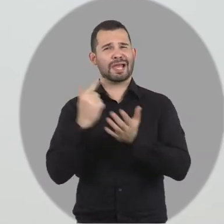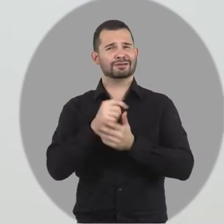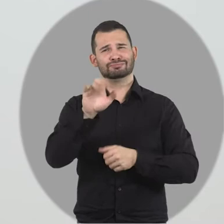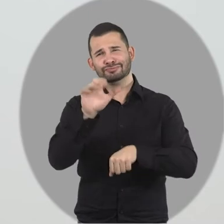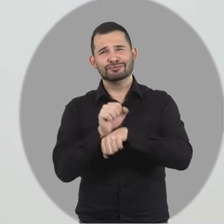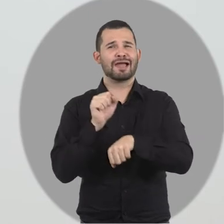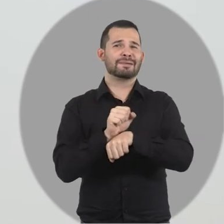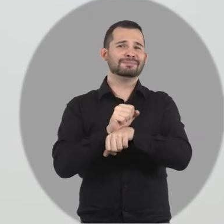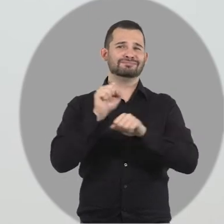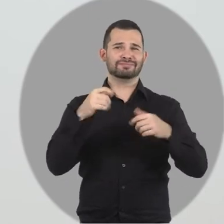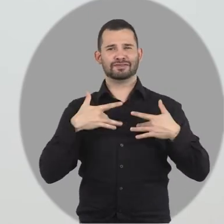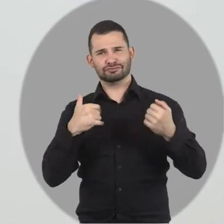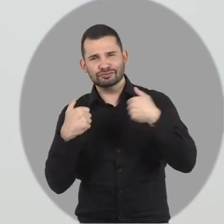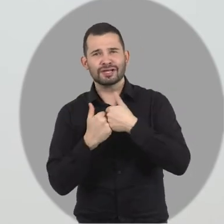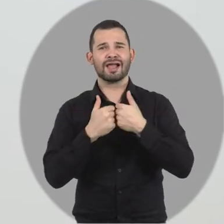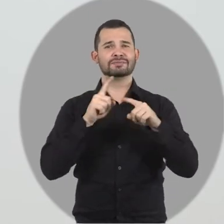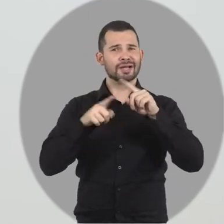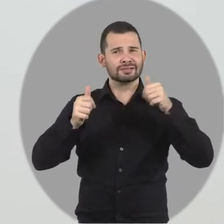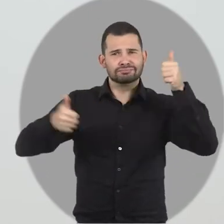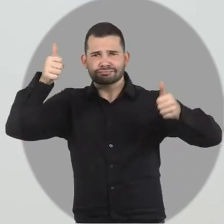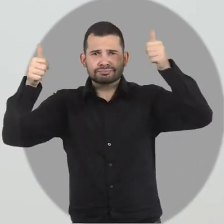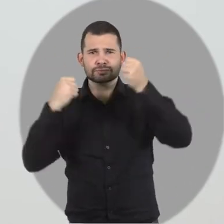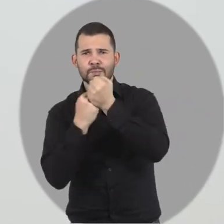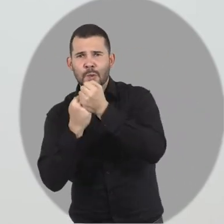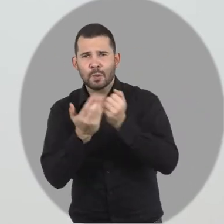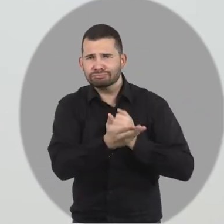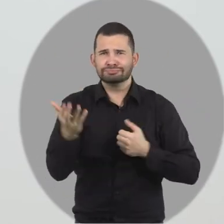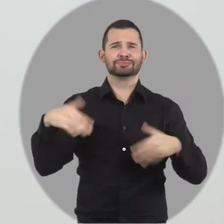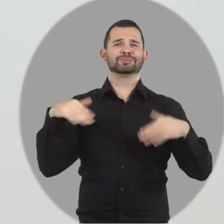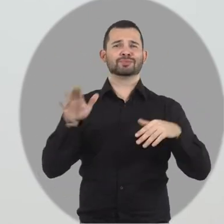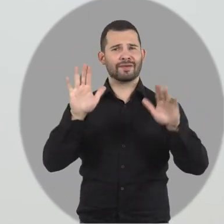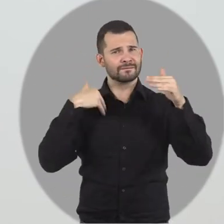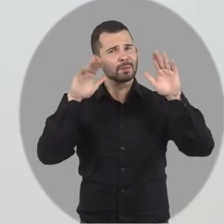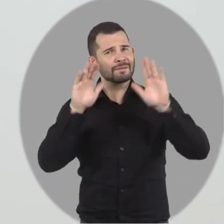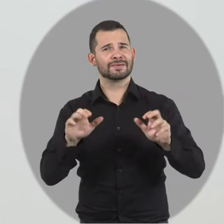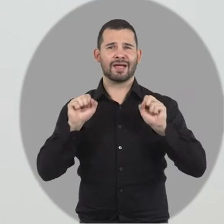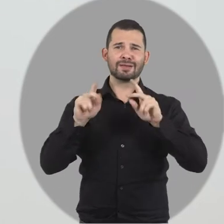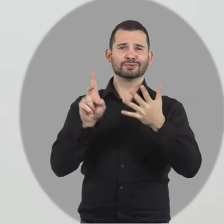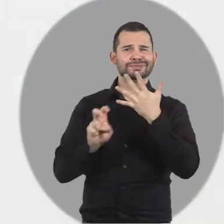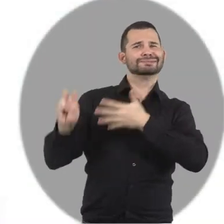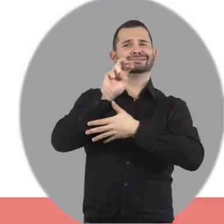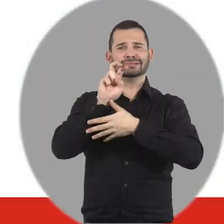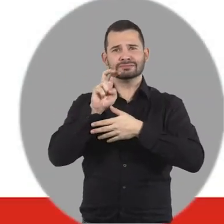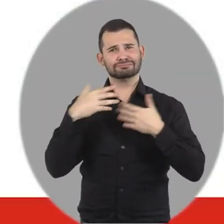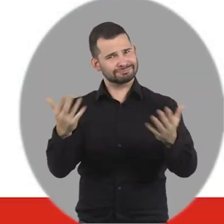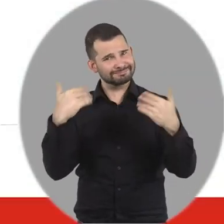will be challenged and you will be supported by senior executives and you will have opportunities. The opportunities will be there.